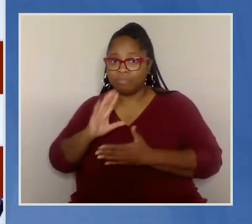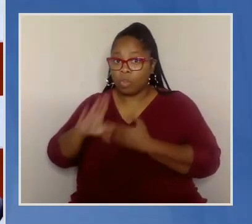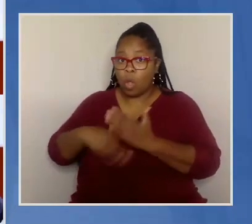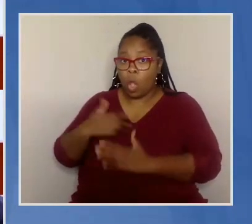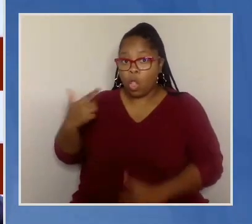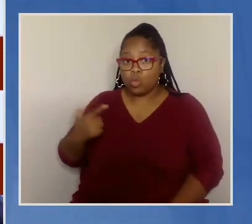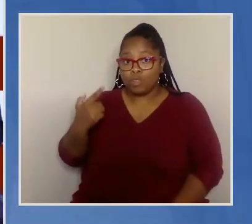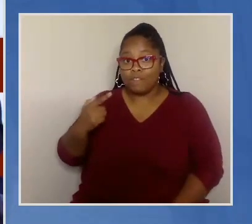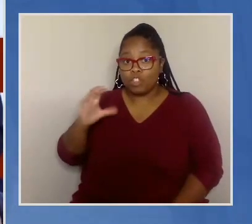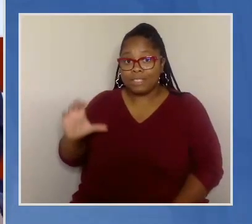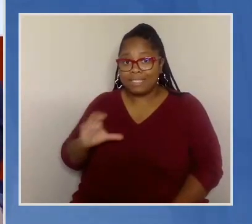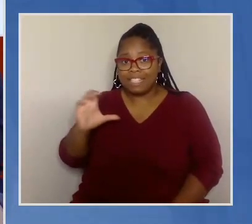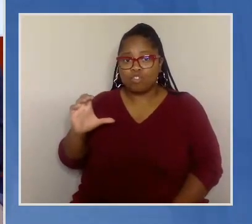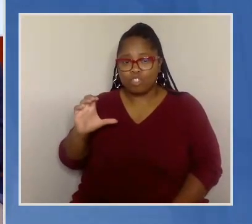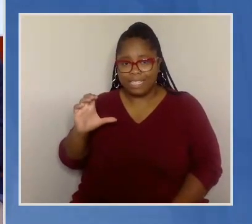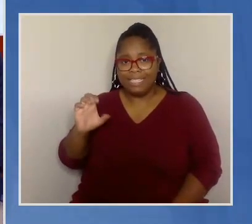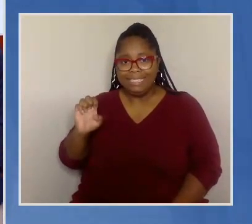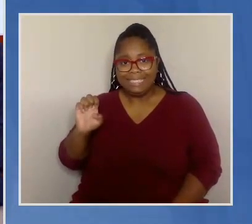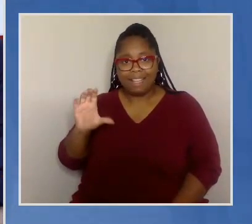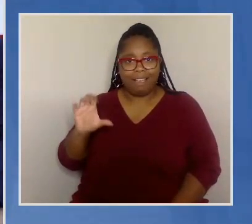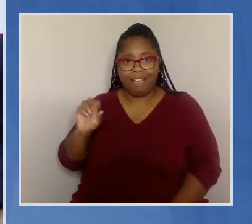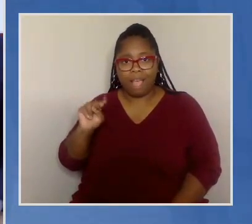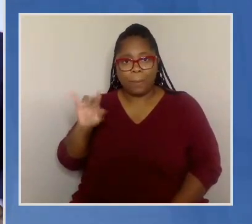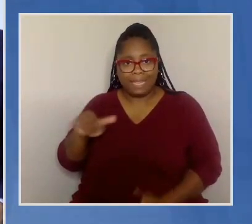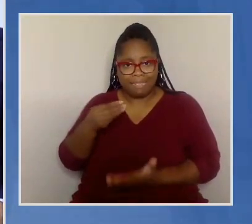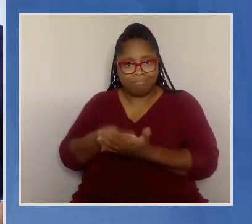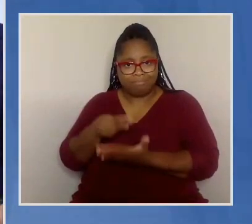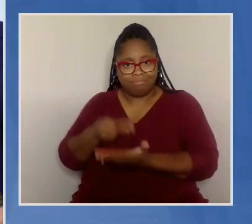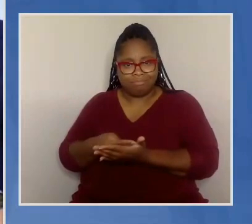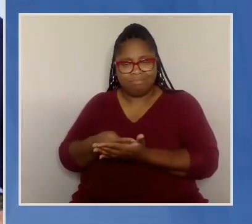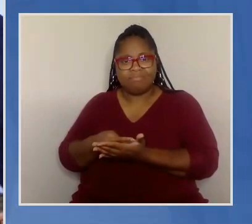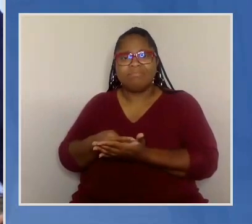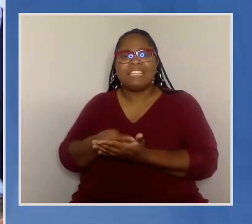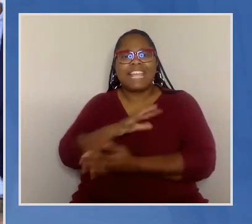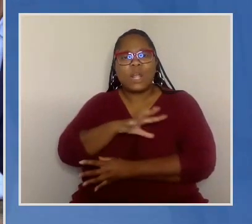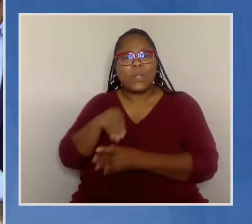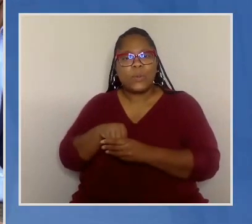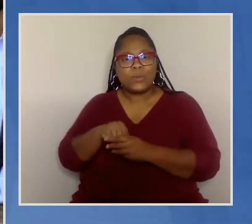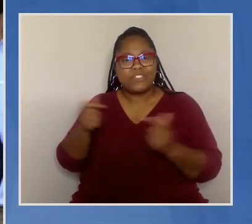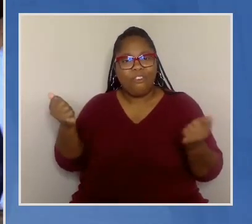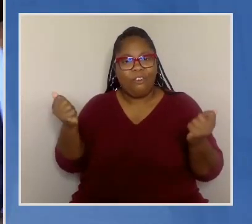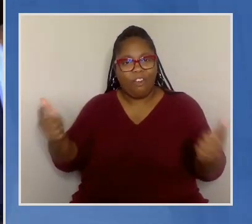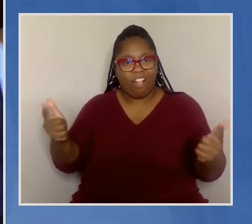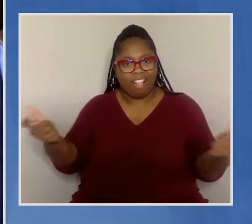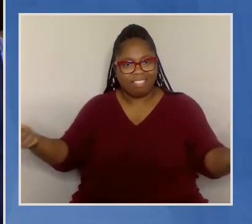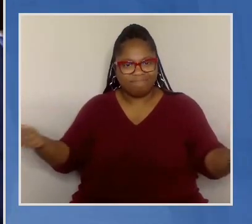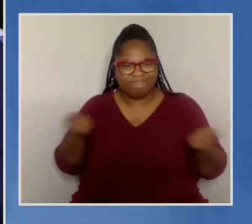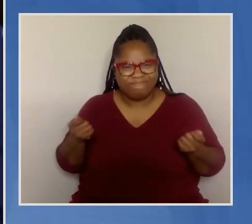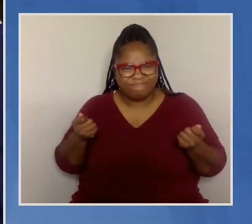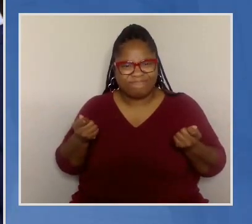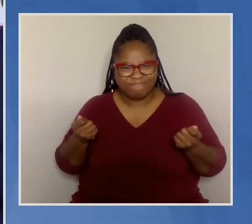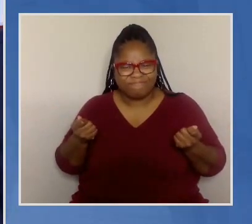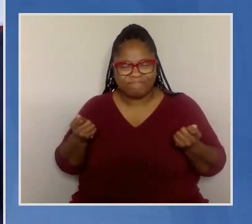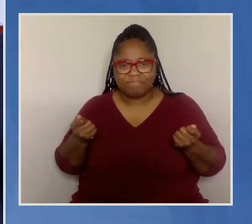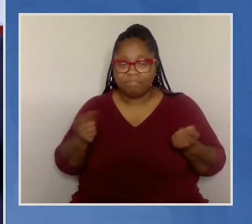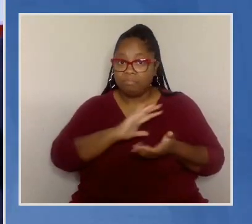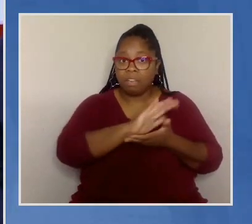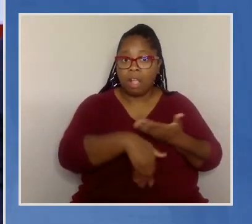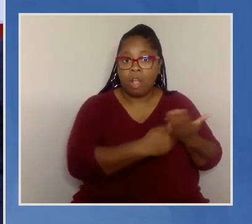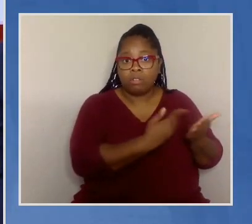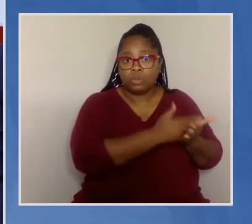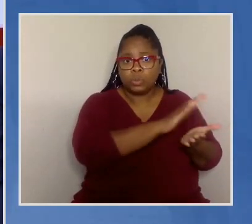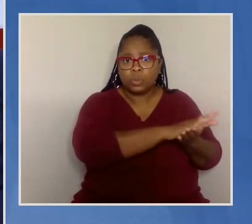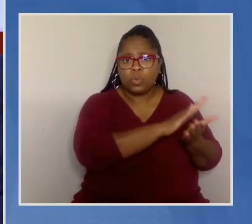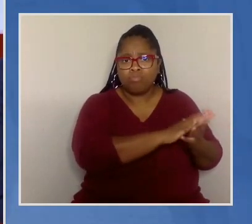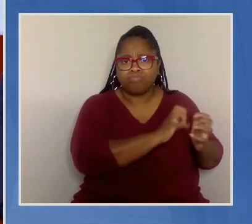all 21st century economy brings everyone along. He'll strengthen our schools.